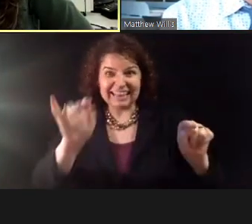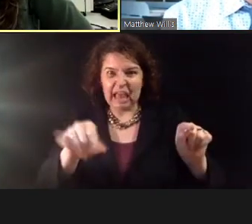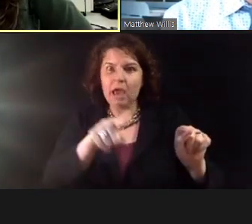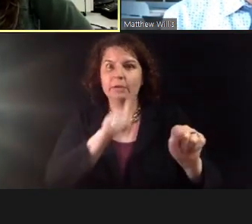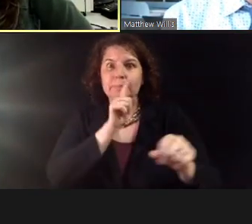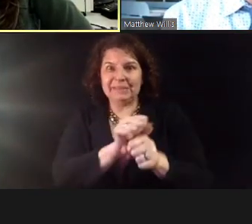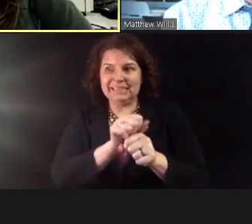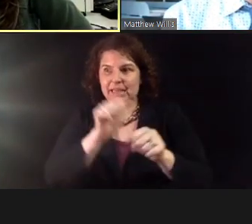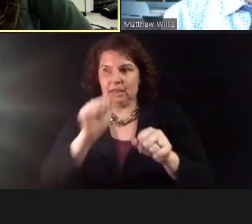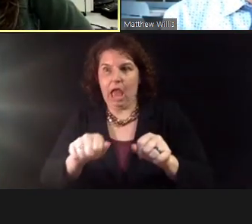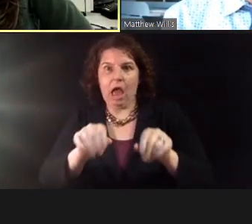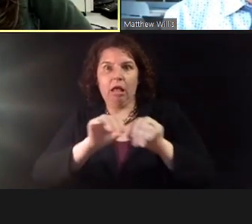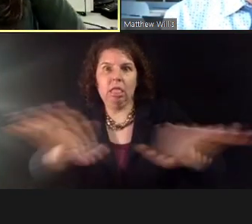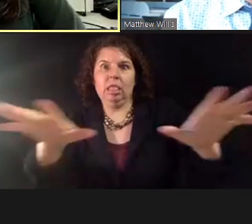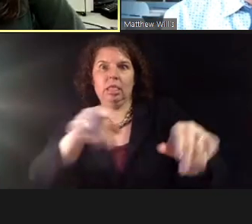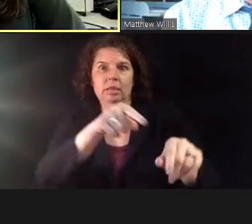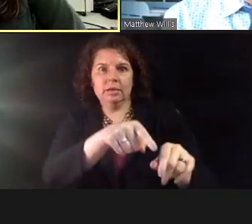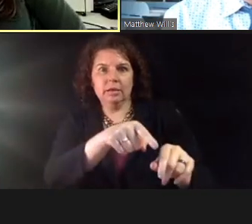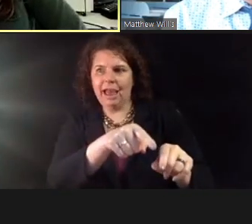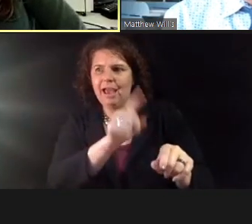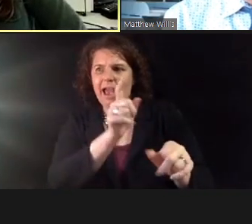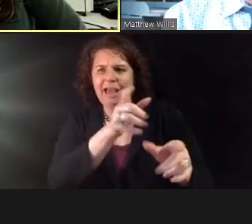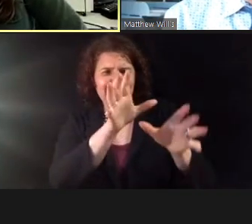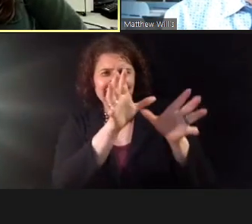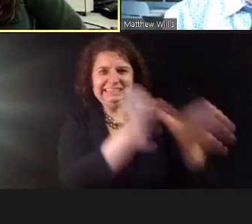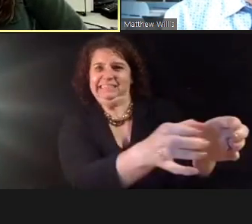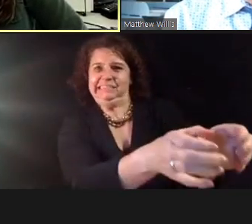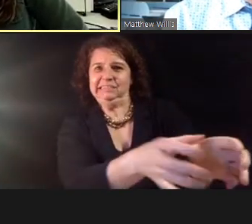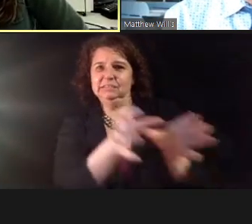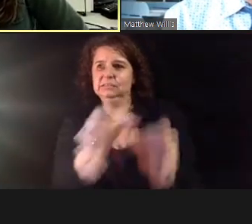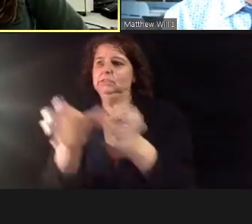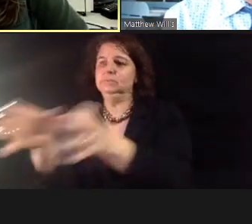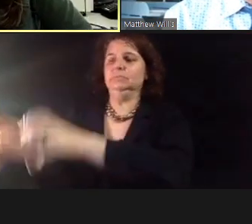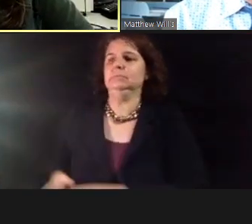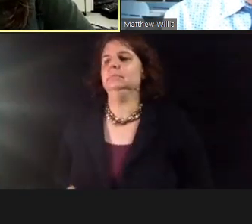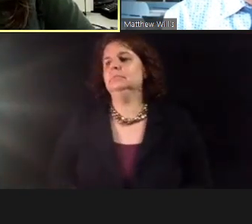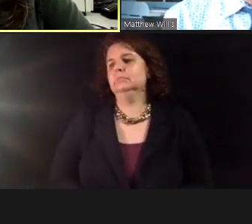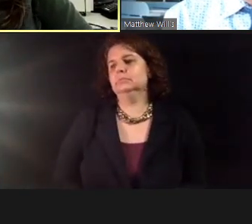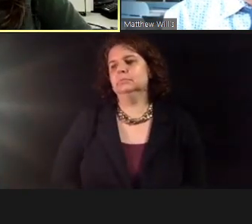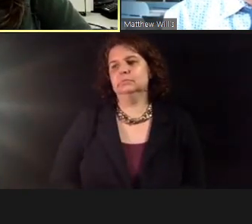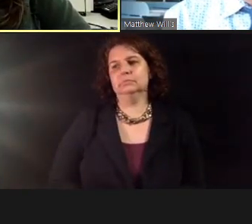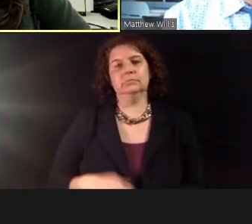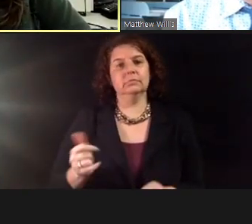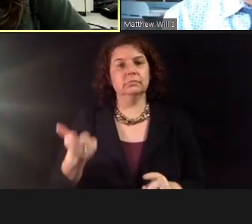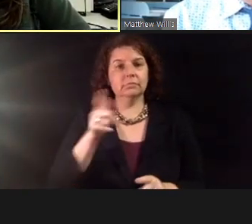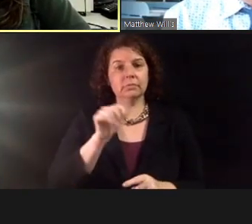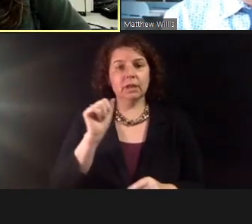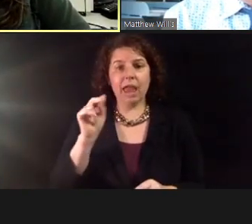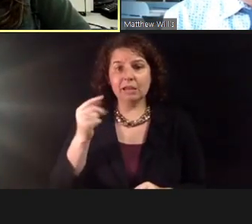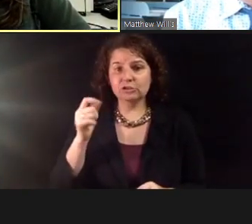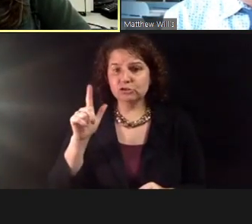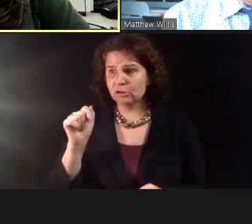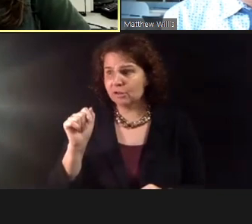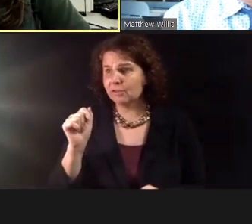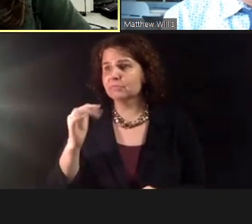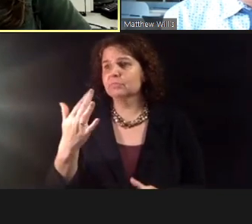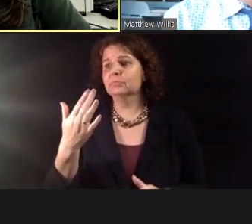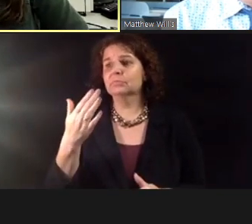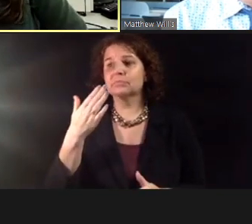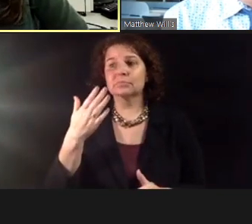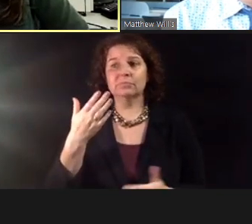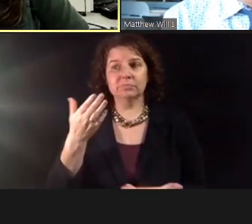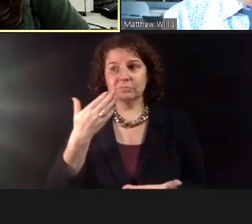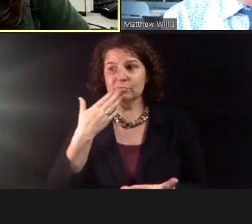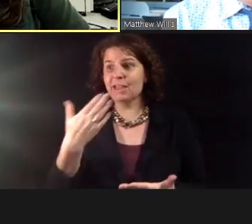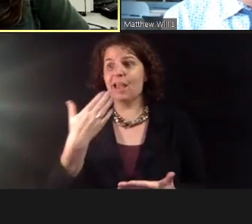Thank you for that. Now, Angela, I don't want you to feel like you were invited just to watch a